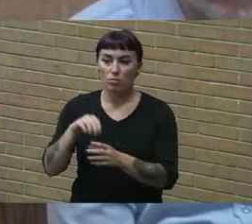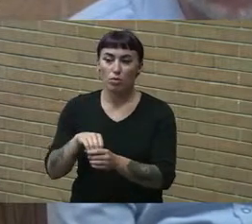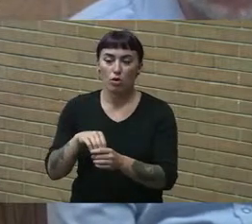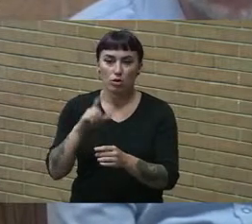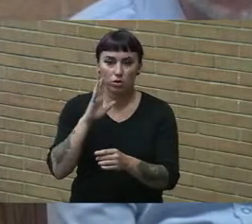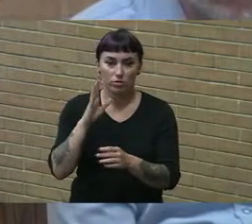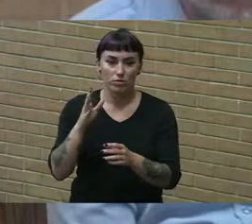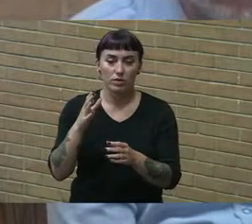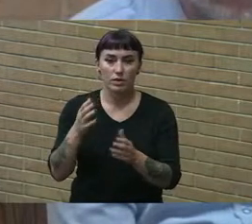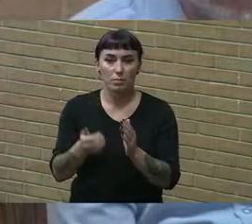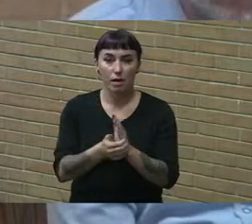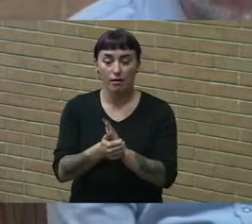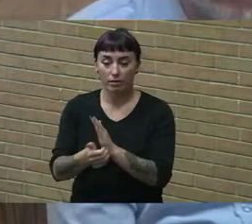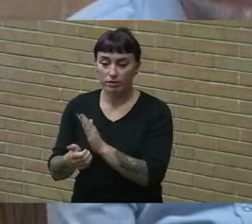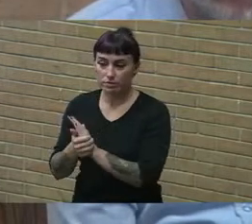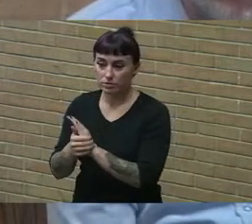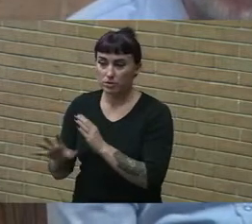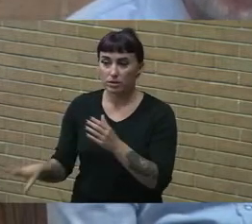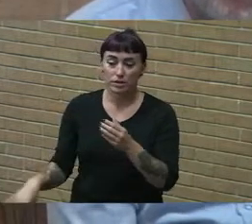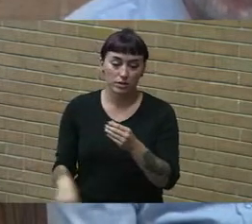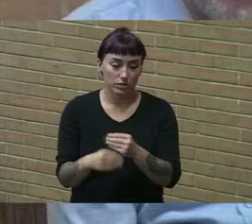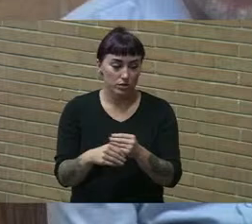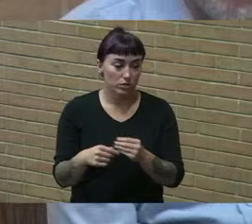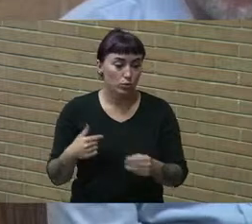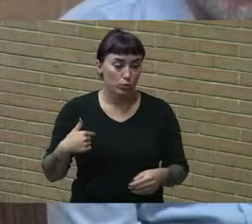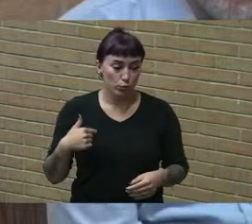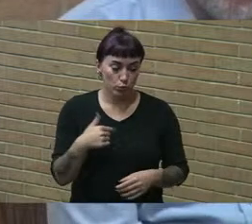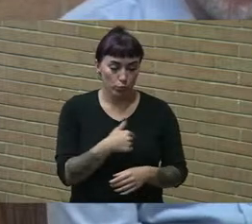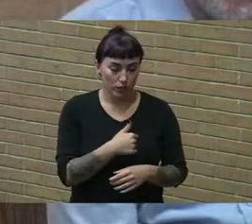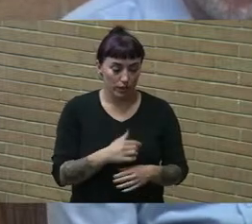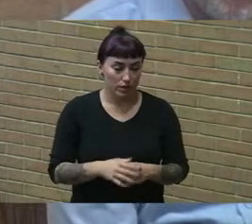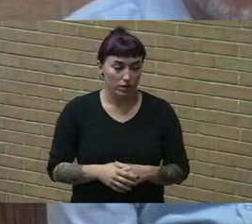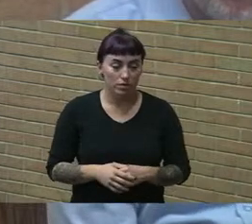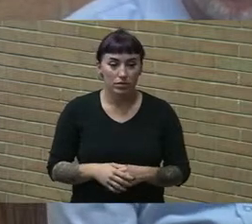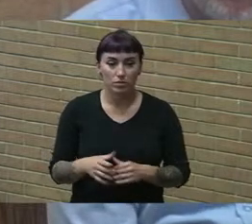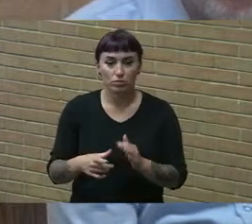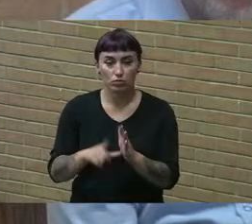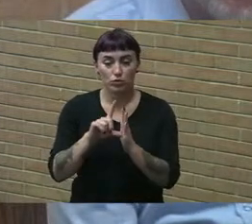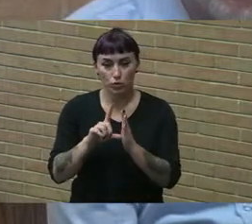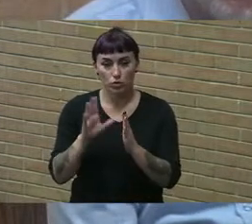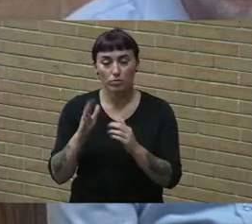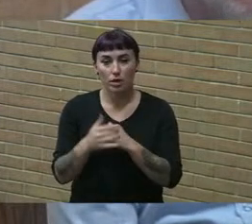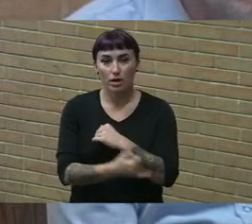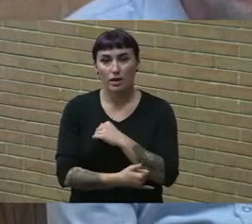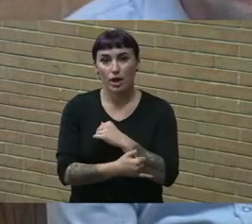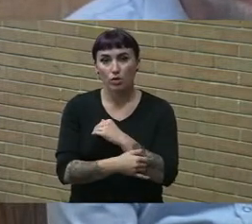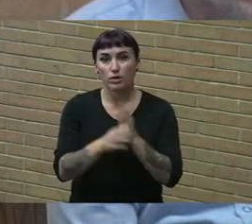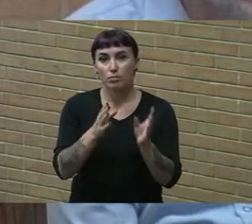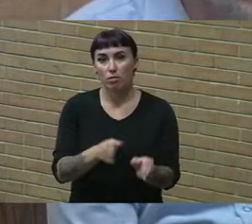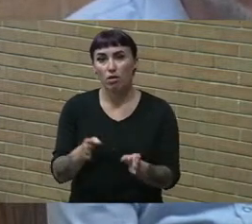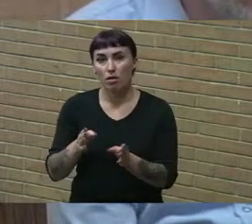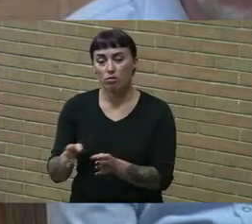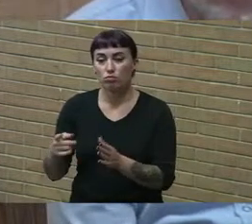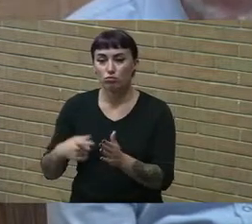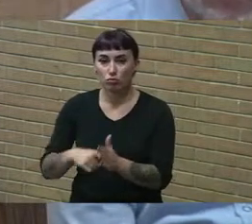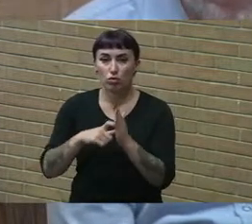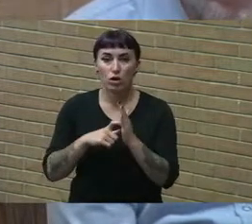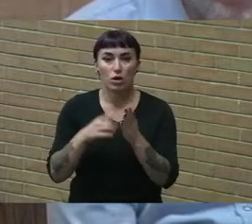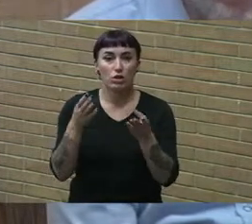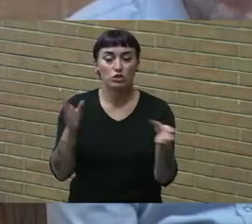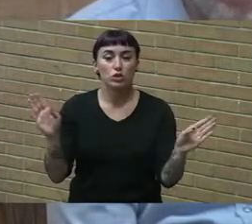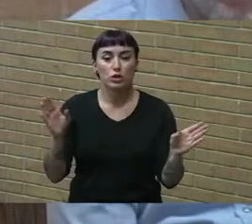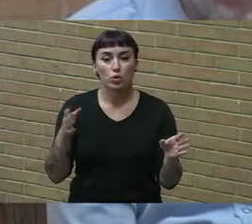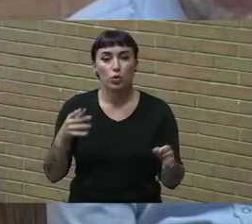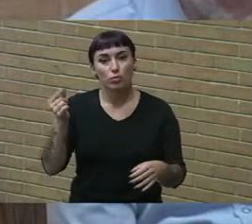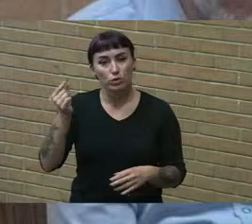the packets. In addition, we have had review by county planning as required under the general municipal